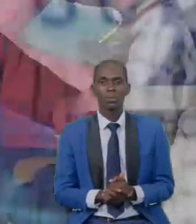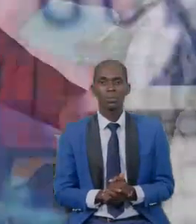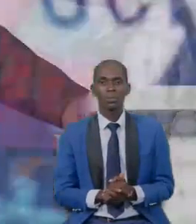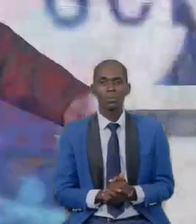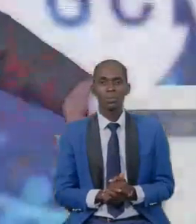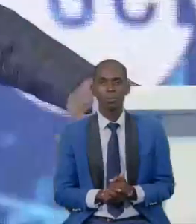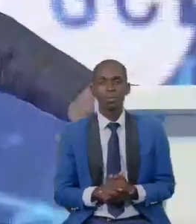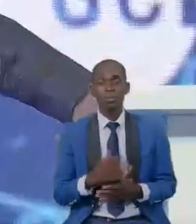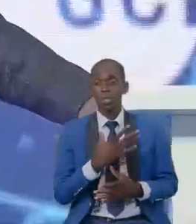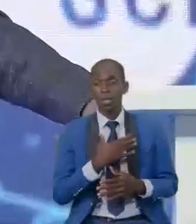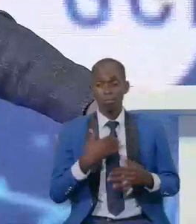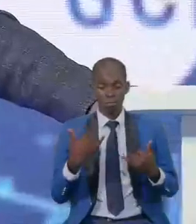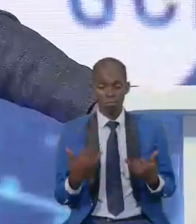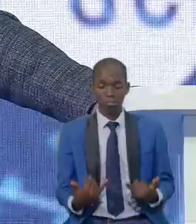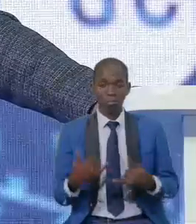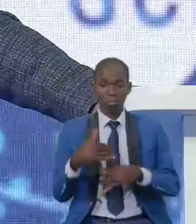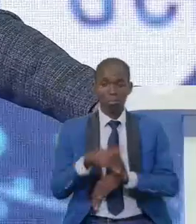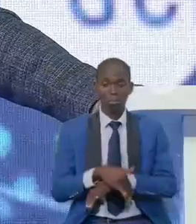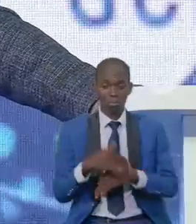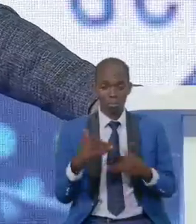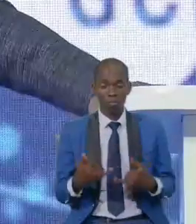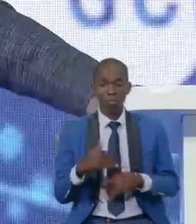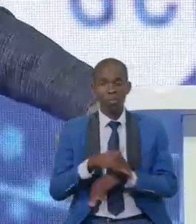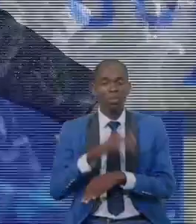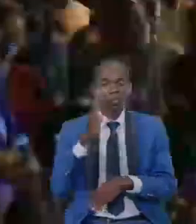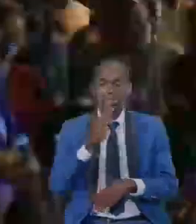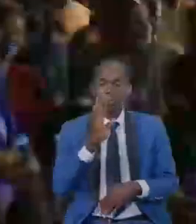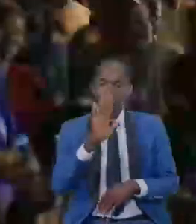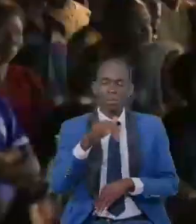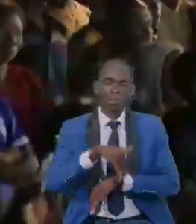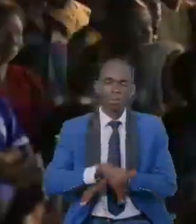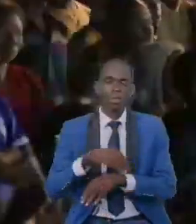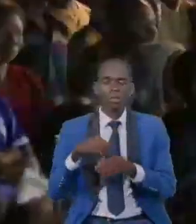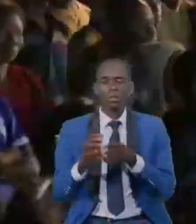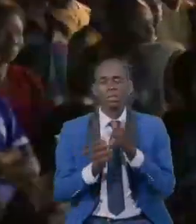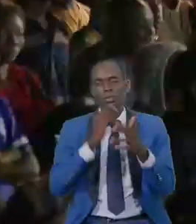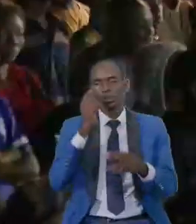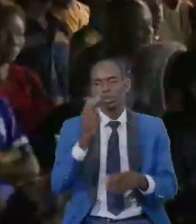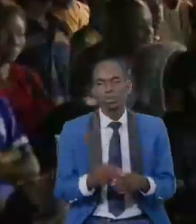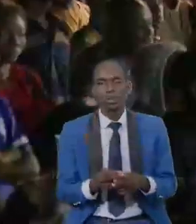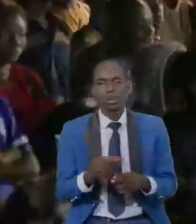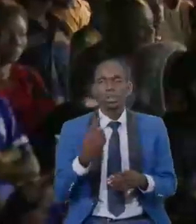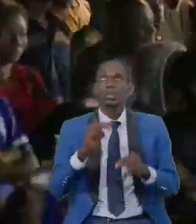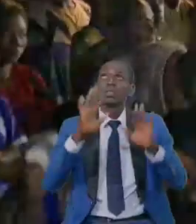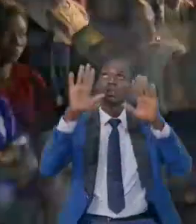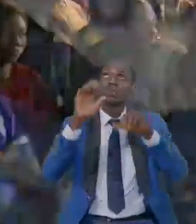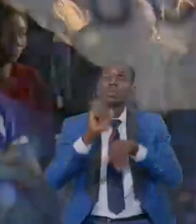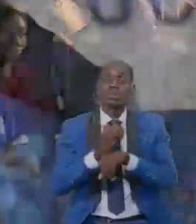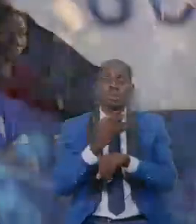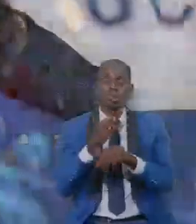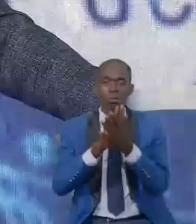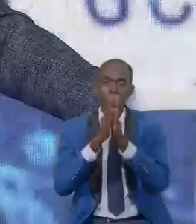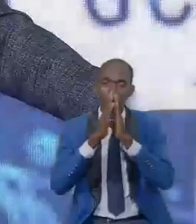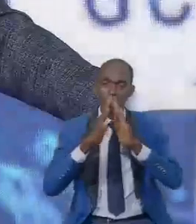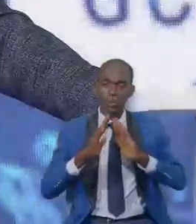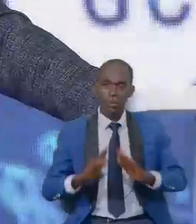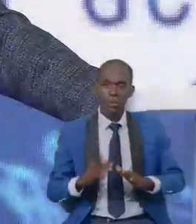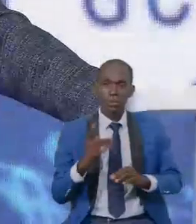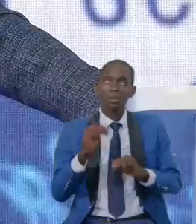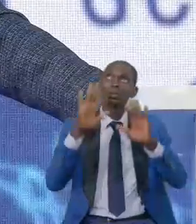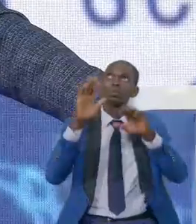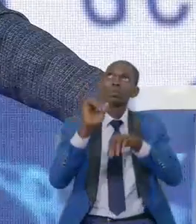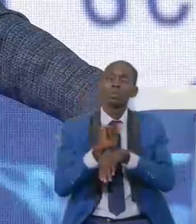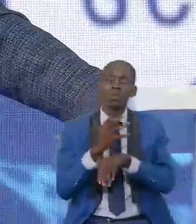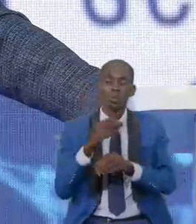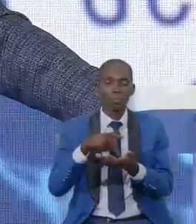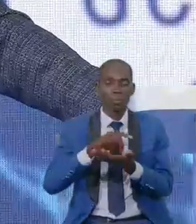And tonight will be your night. The miracle of peace, the miracle of purity,